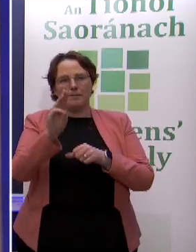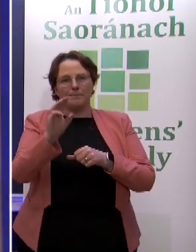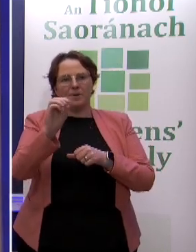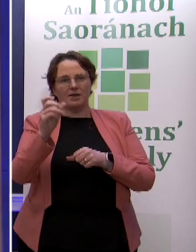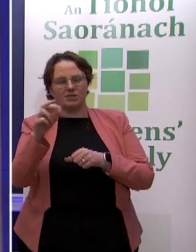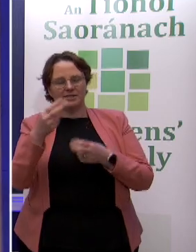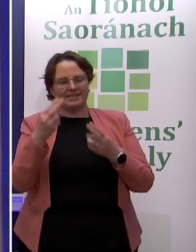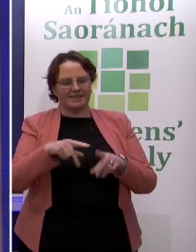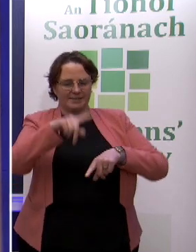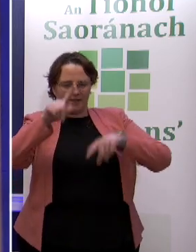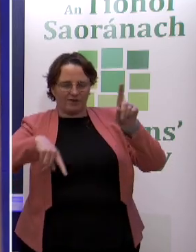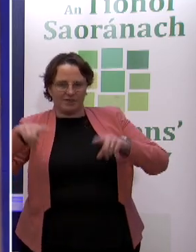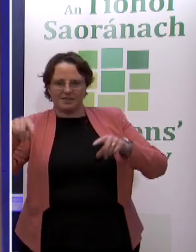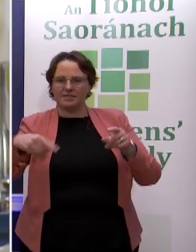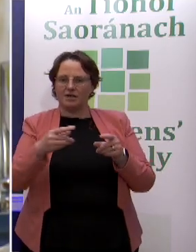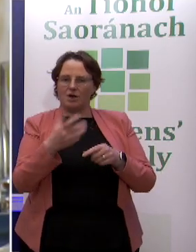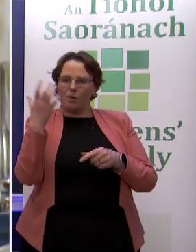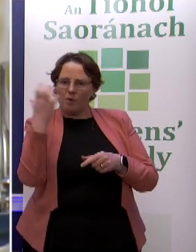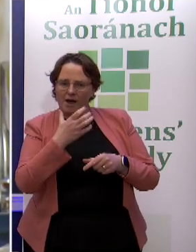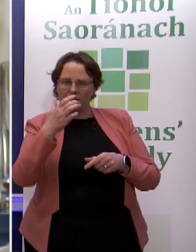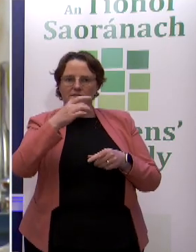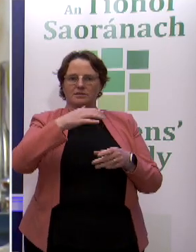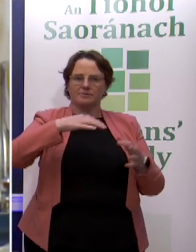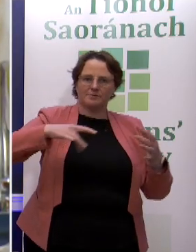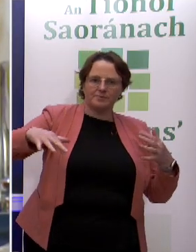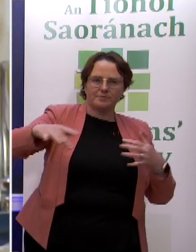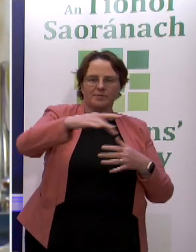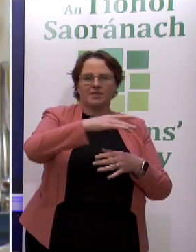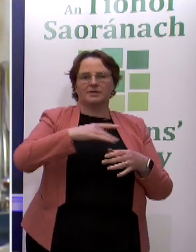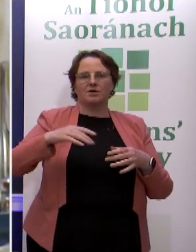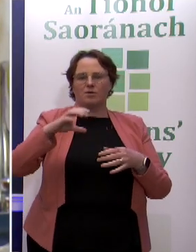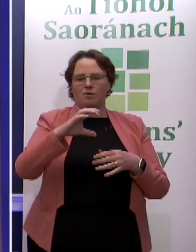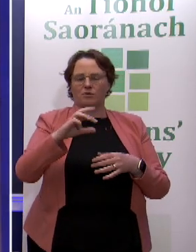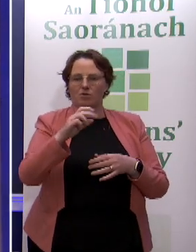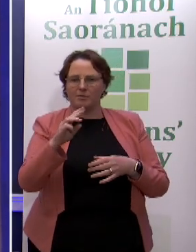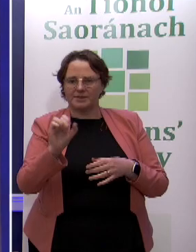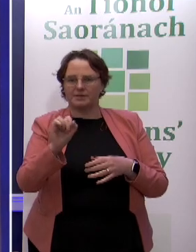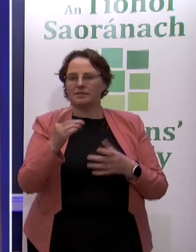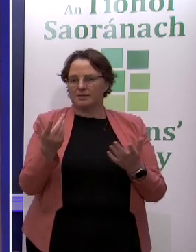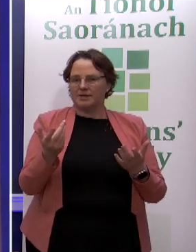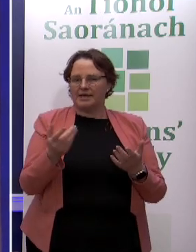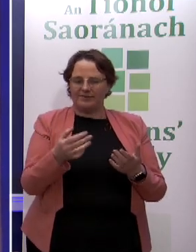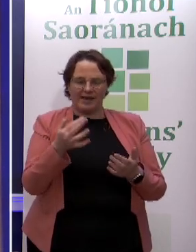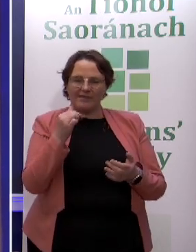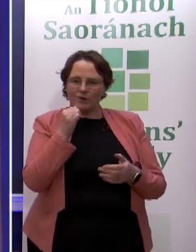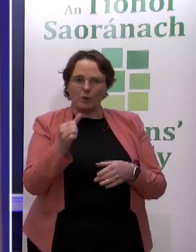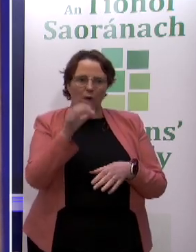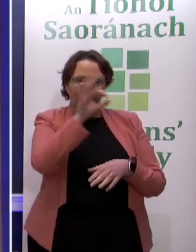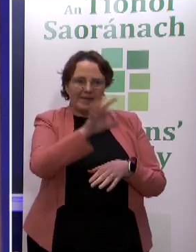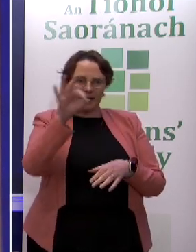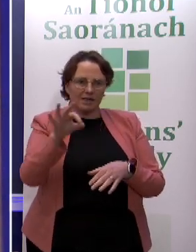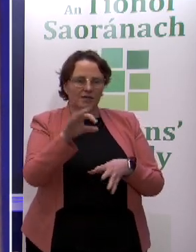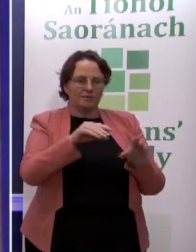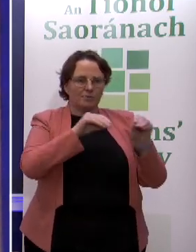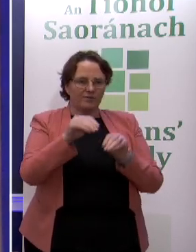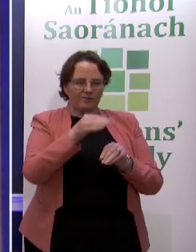of wild pollinators in order for crops to be produced. And these are apple flowers. And if you don't have a bee moving pollen from